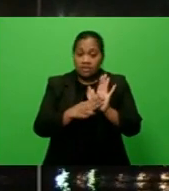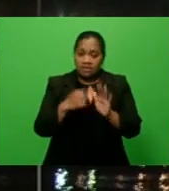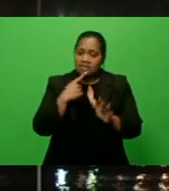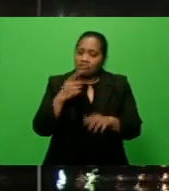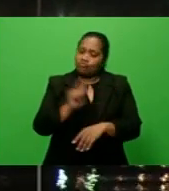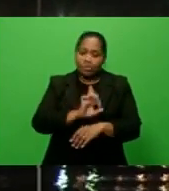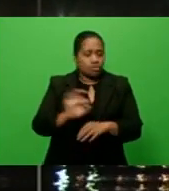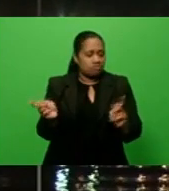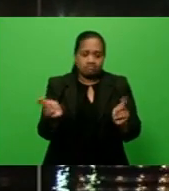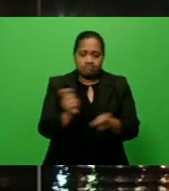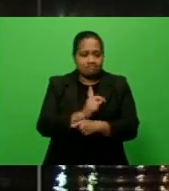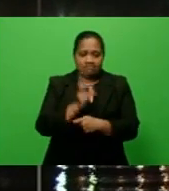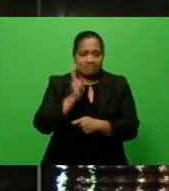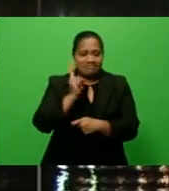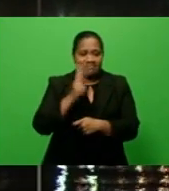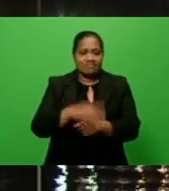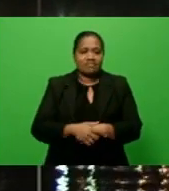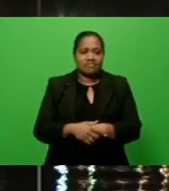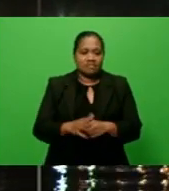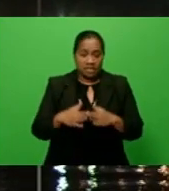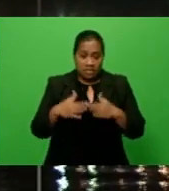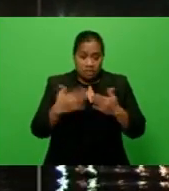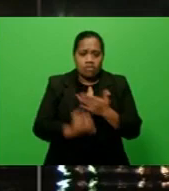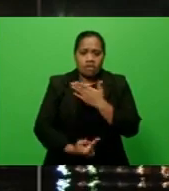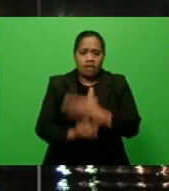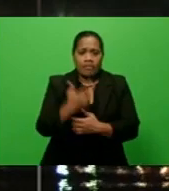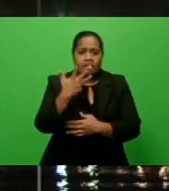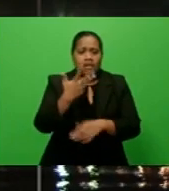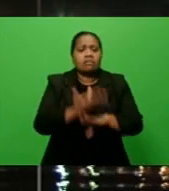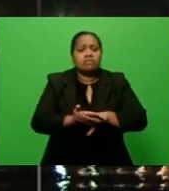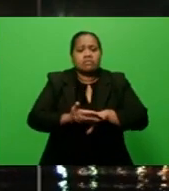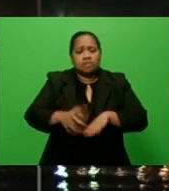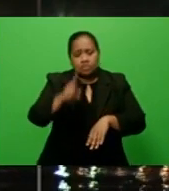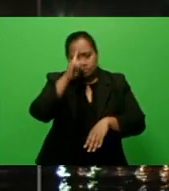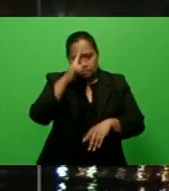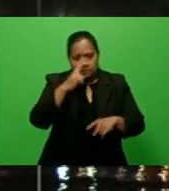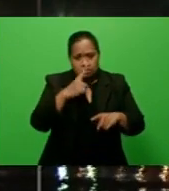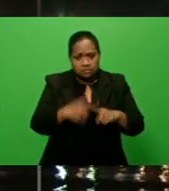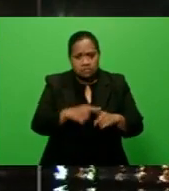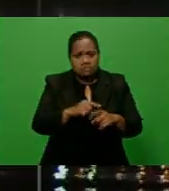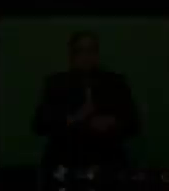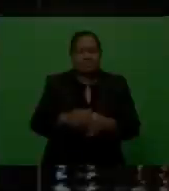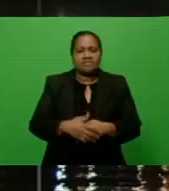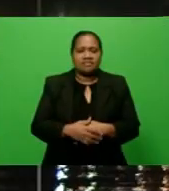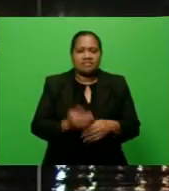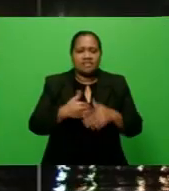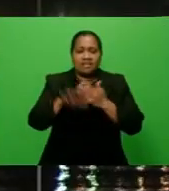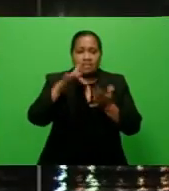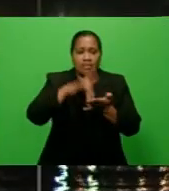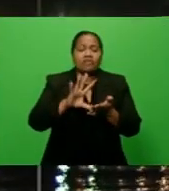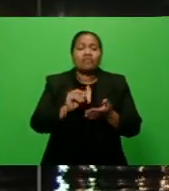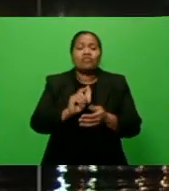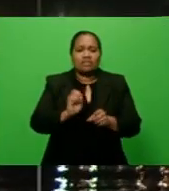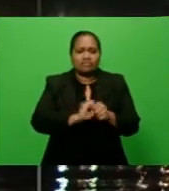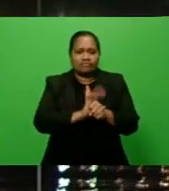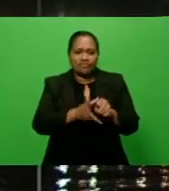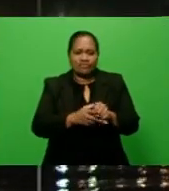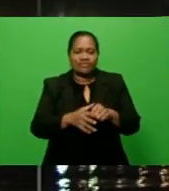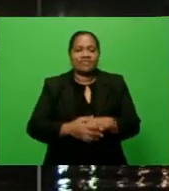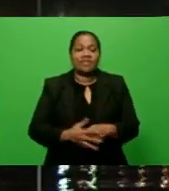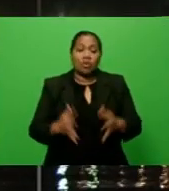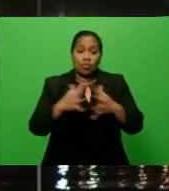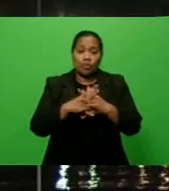again. It comes as 9 new cases of COVID-19 were recorded in their communities today. And Whitney joins us now